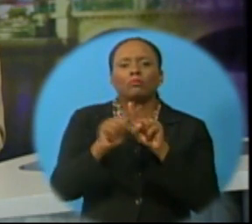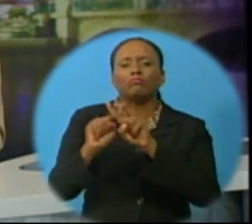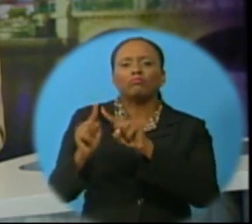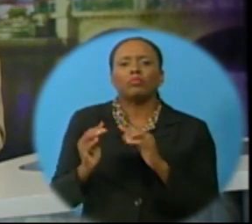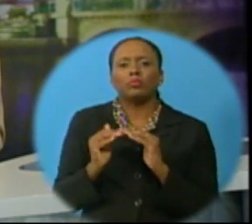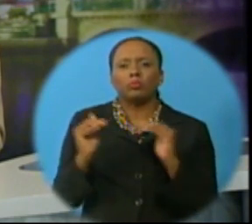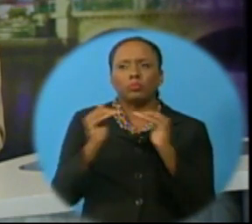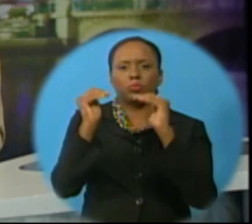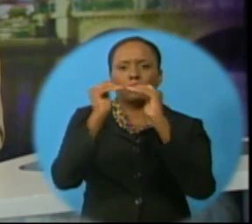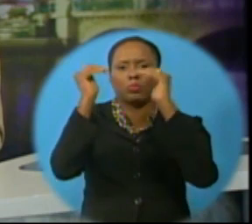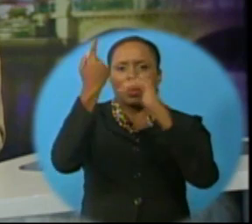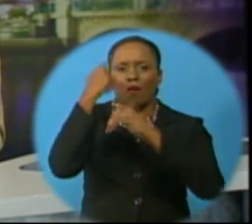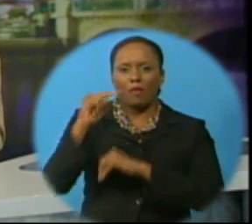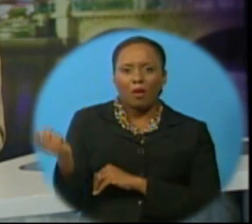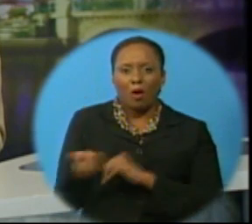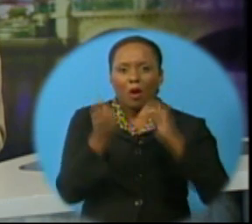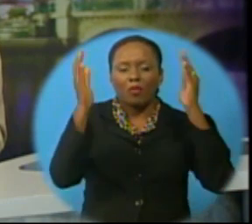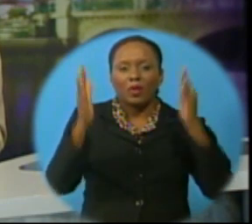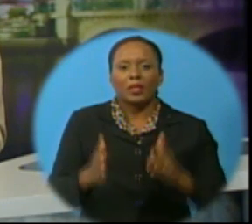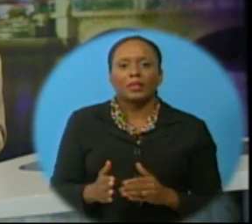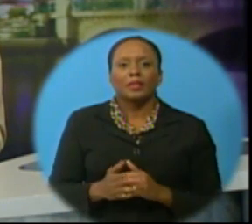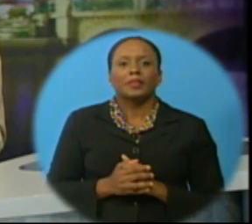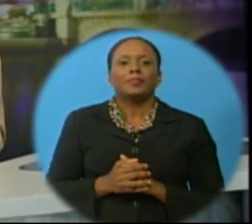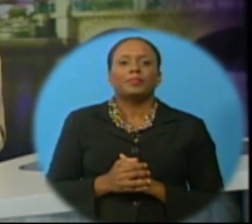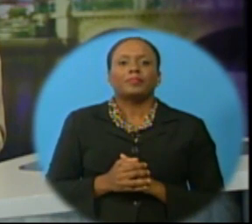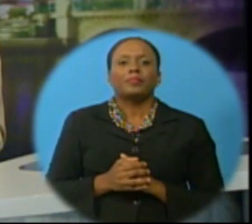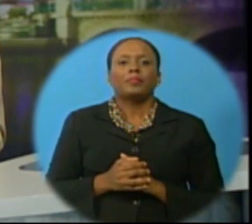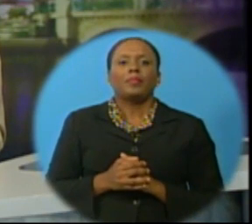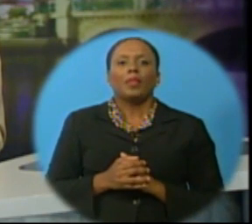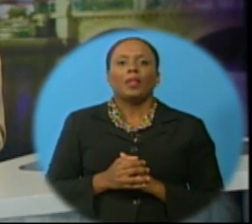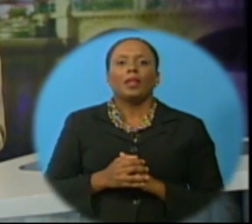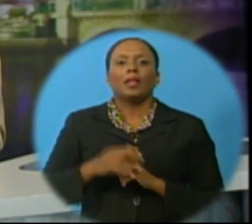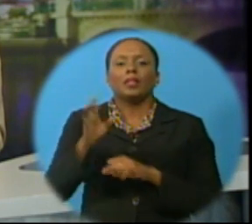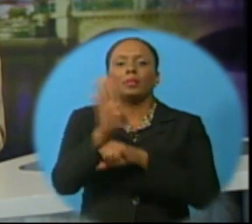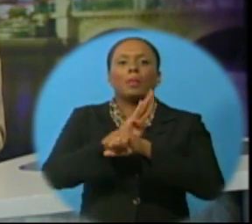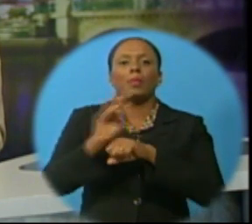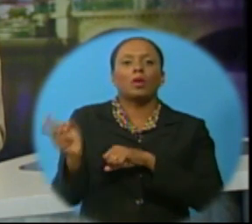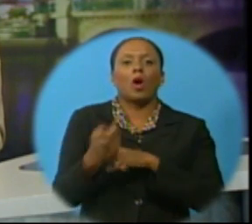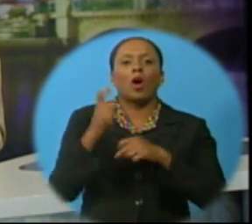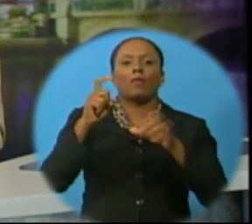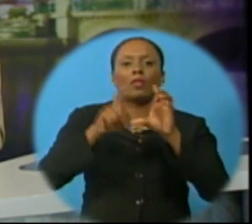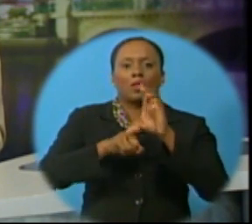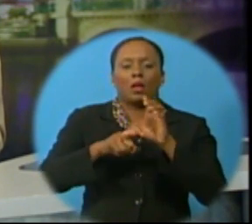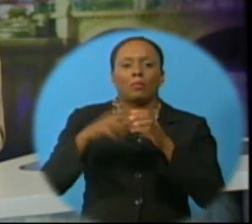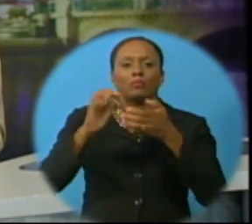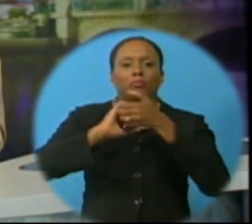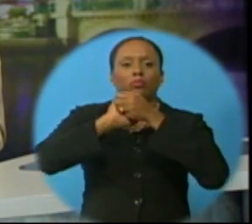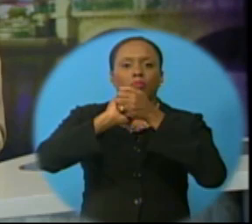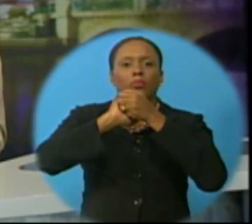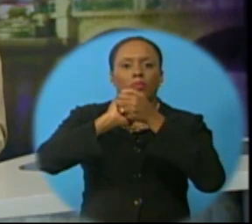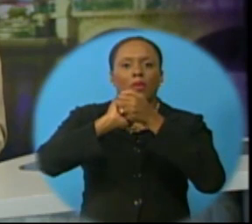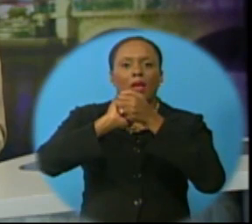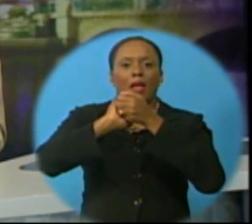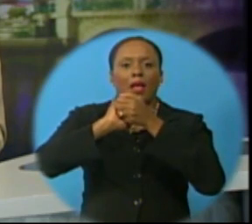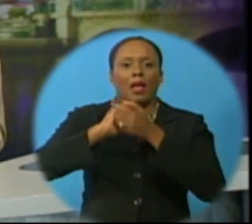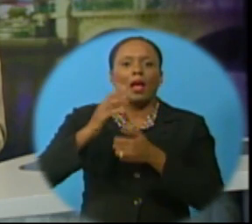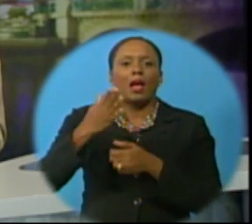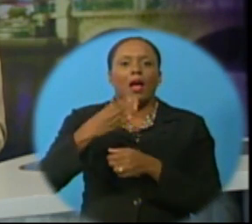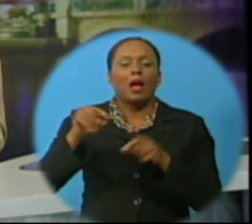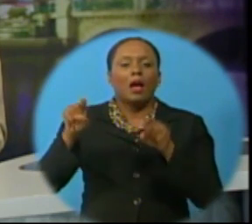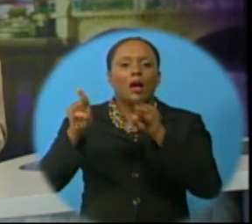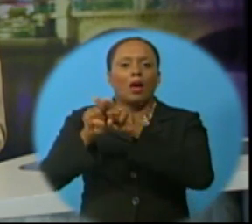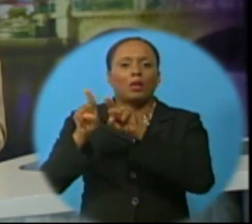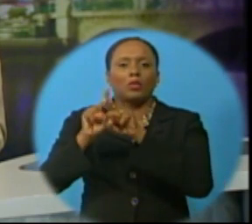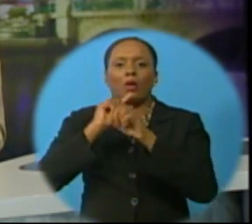cater to all levels of golfers. It's the Digicel Virgin Atlantic Barbados Golf Club Open Championships, which will also be a stroke